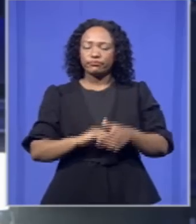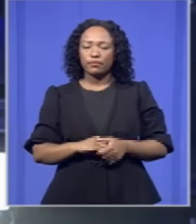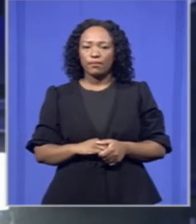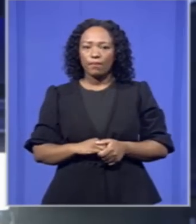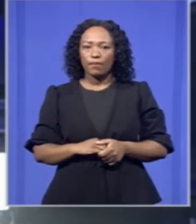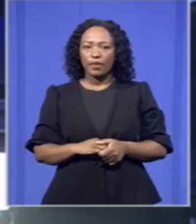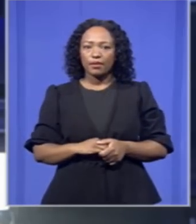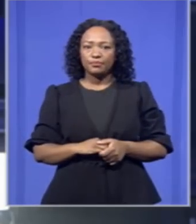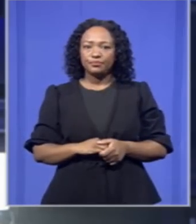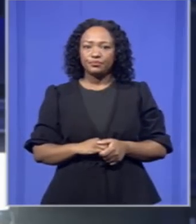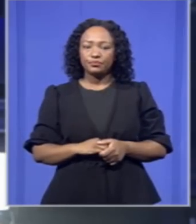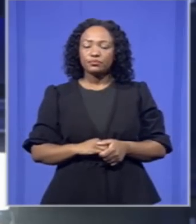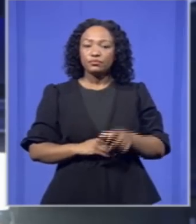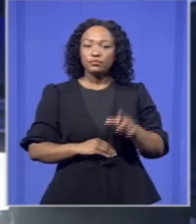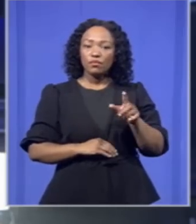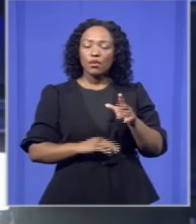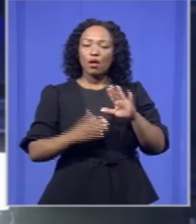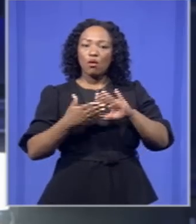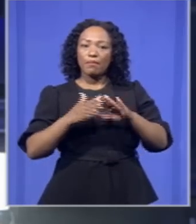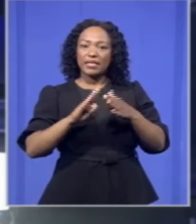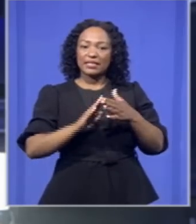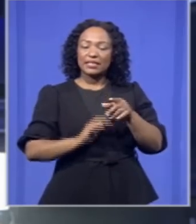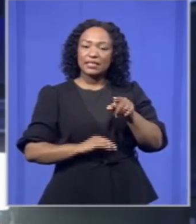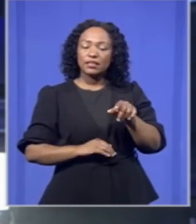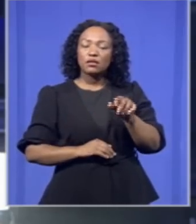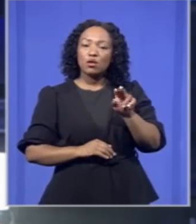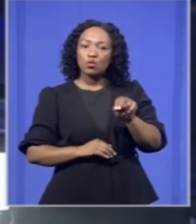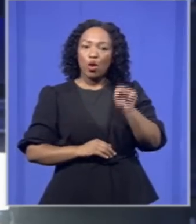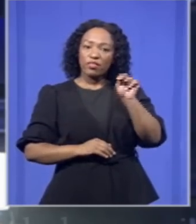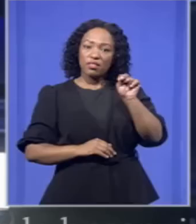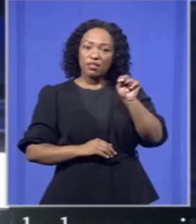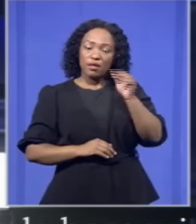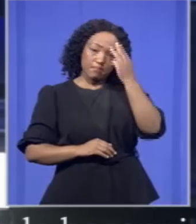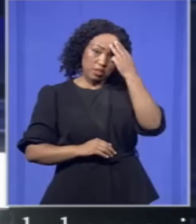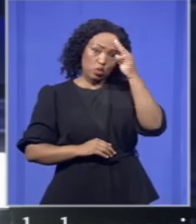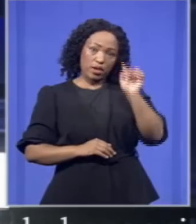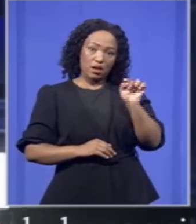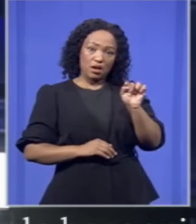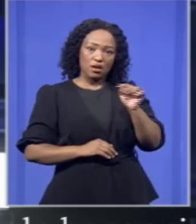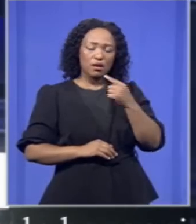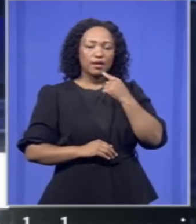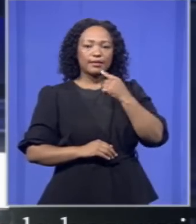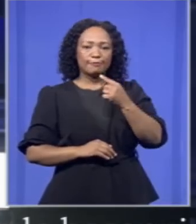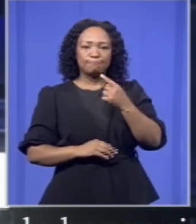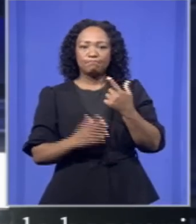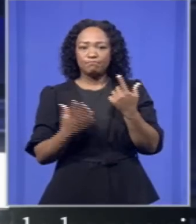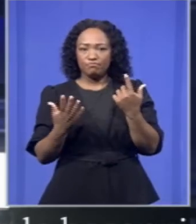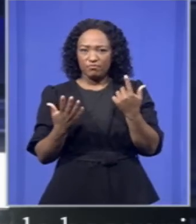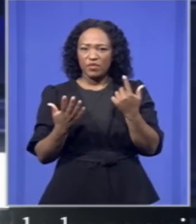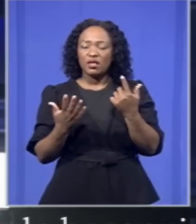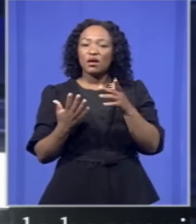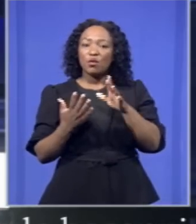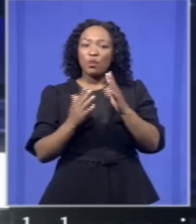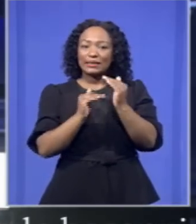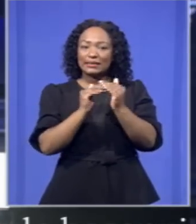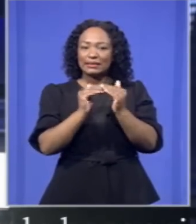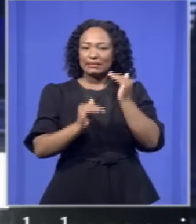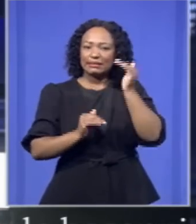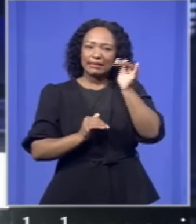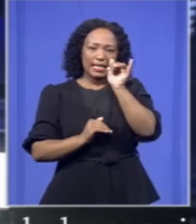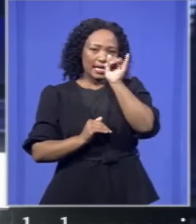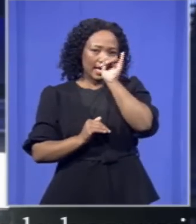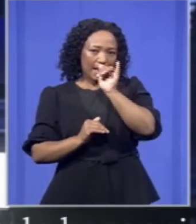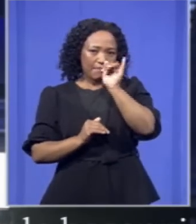Baagi kwa bokone jwa Pretoria ba ikwetse go puso go tsereganya ka ntlha ya seelo se se kwa godimo sa bosenyi